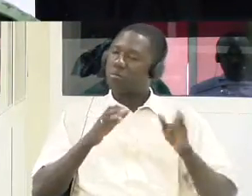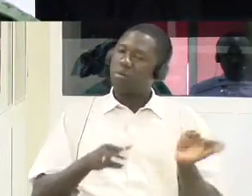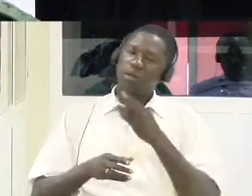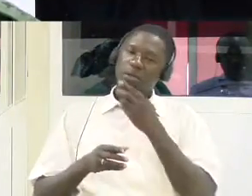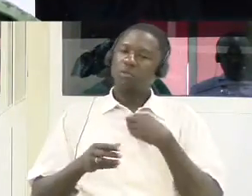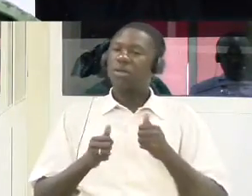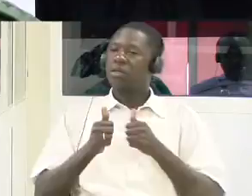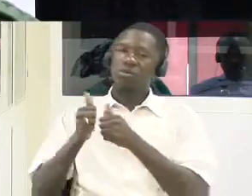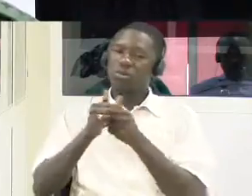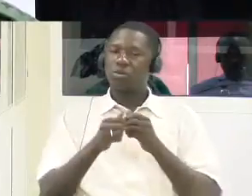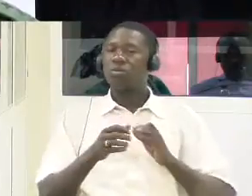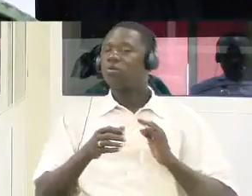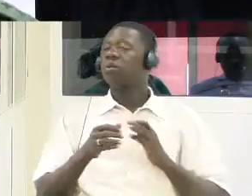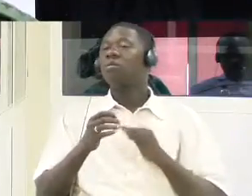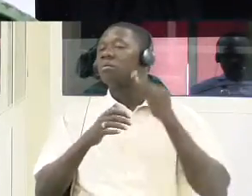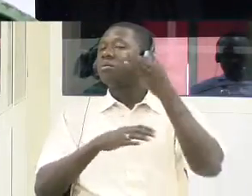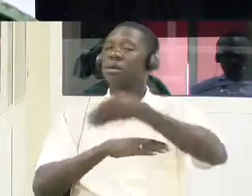I drove back to Fajara Barracks.